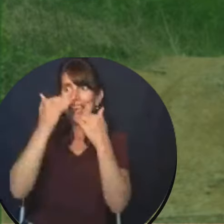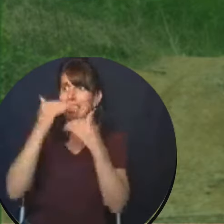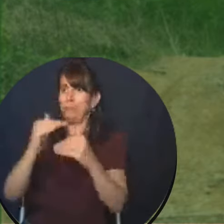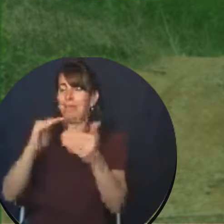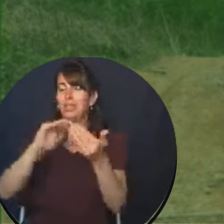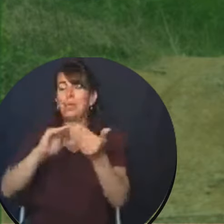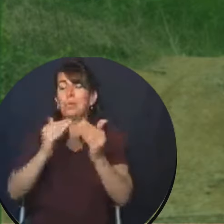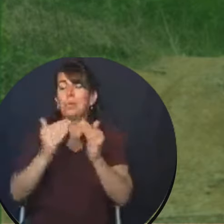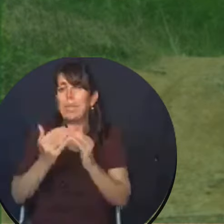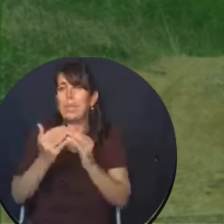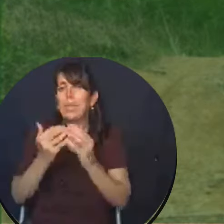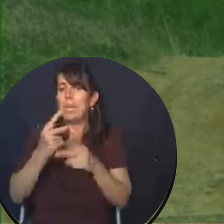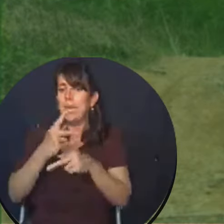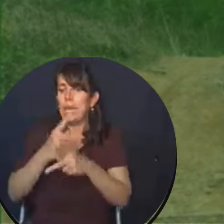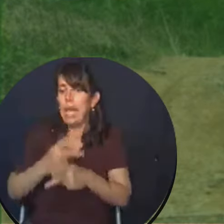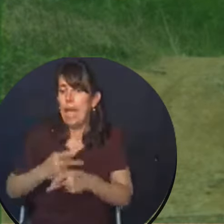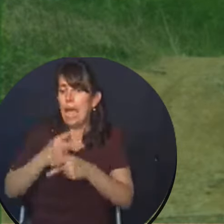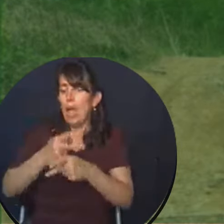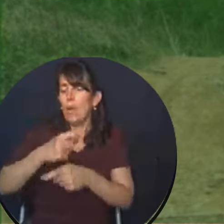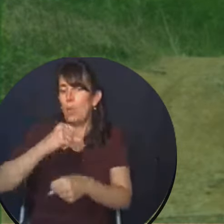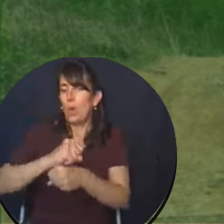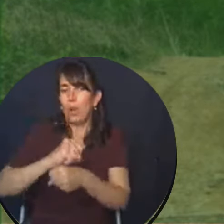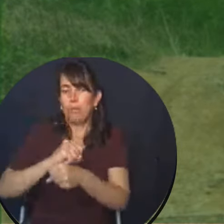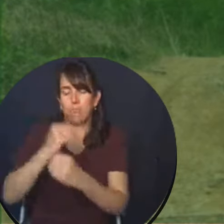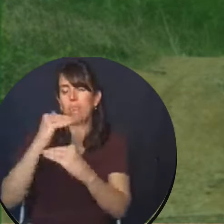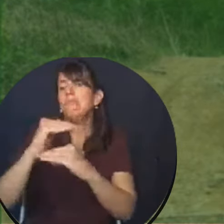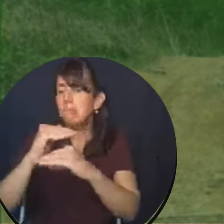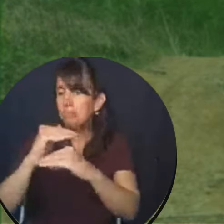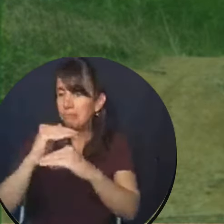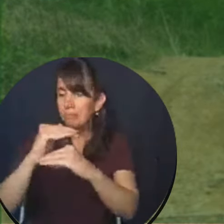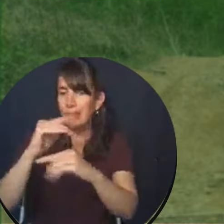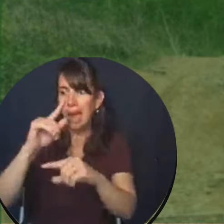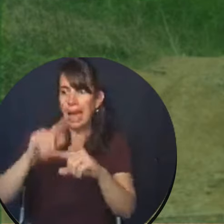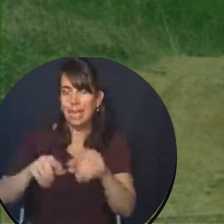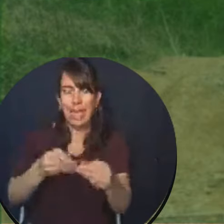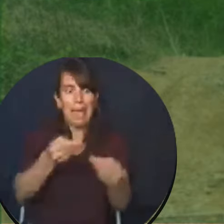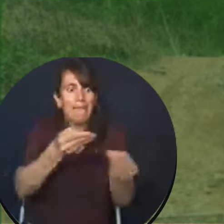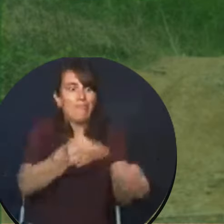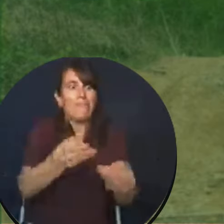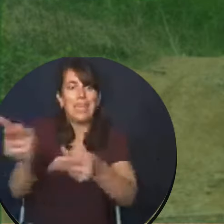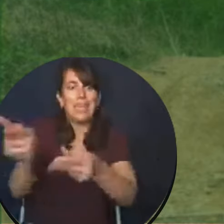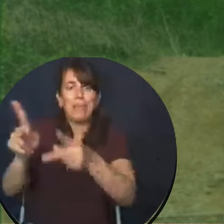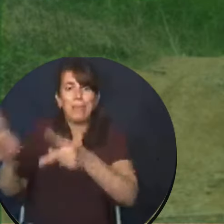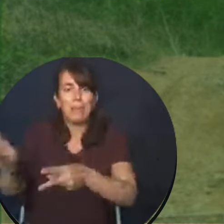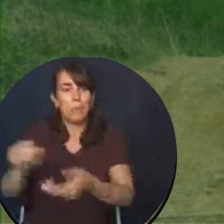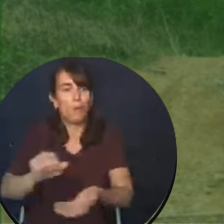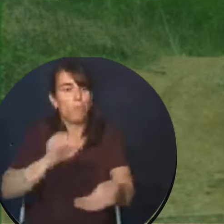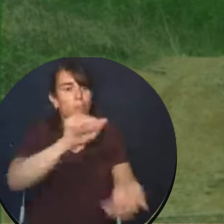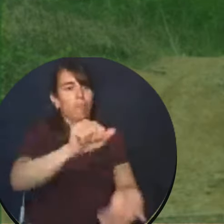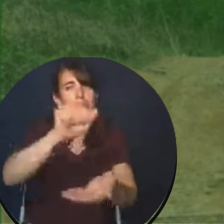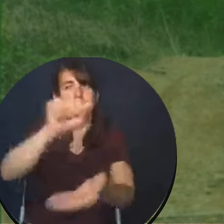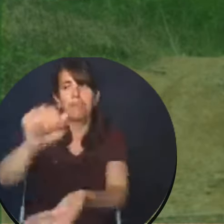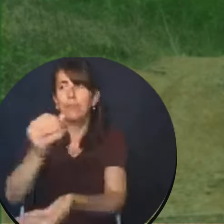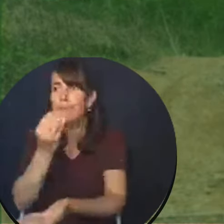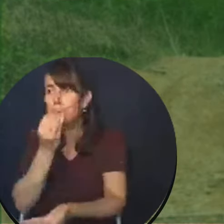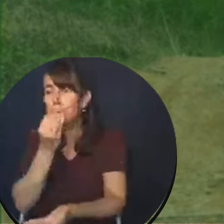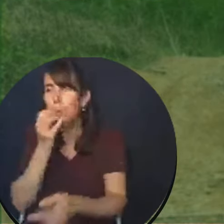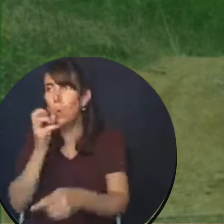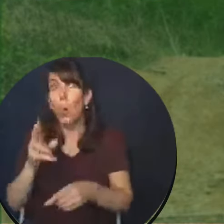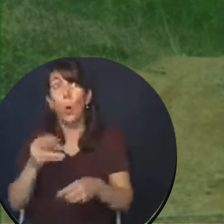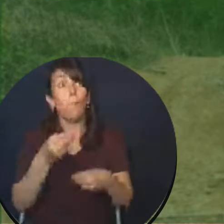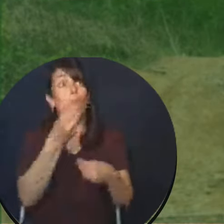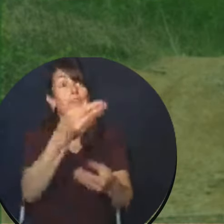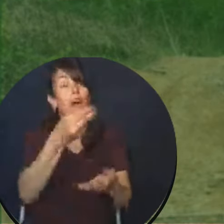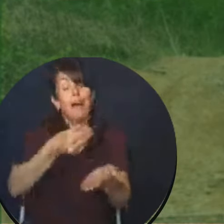work. We cannot feed the people that we intended to feed or bail the people we intended to bail. And it